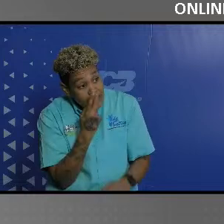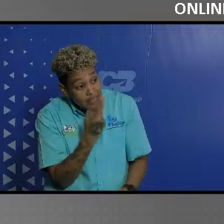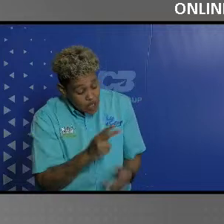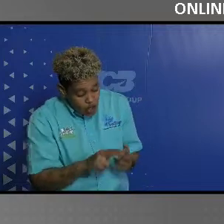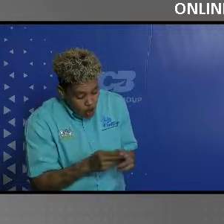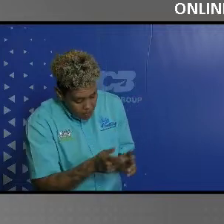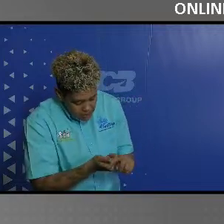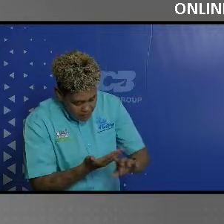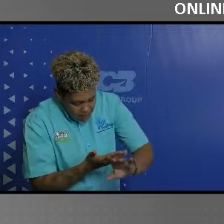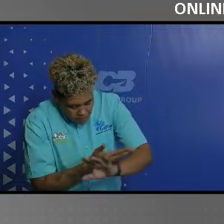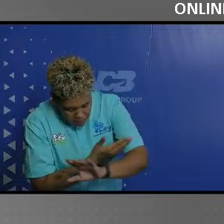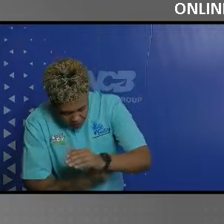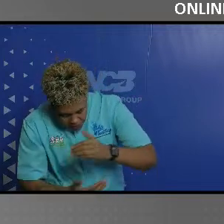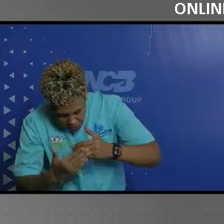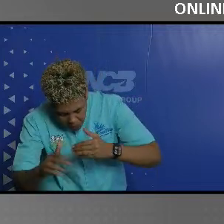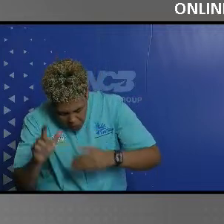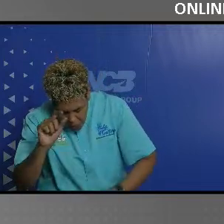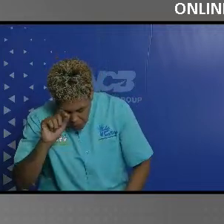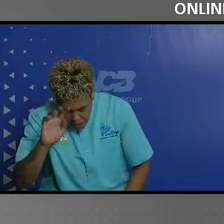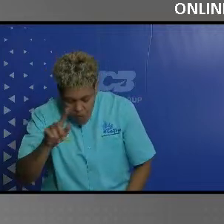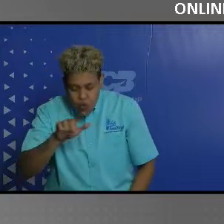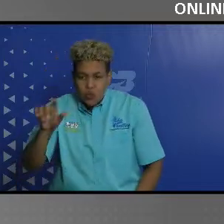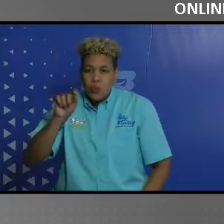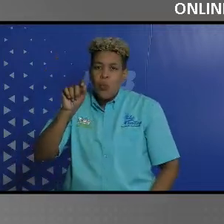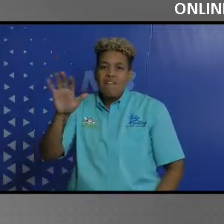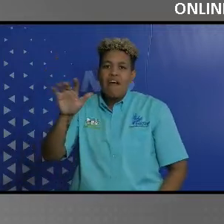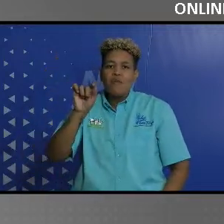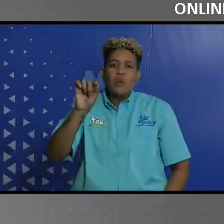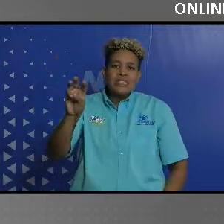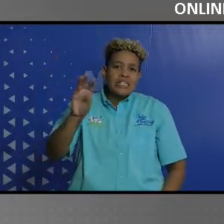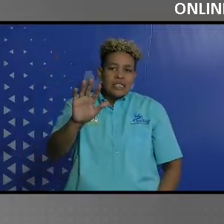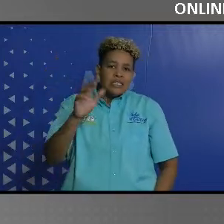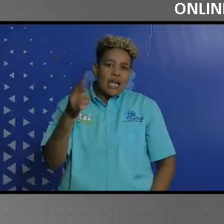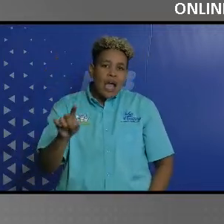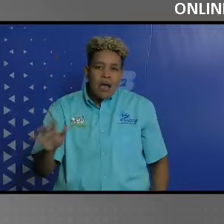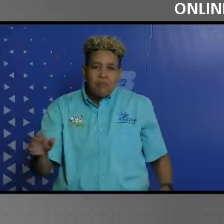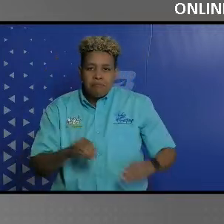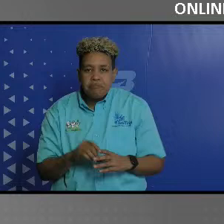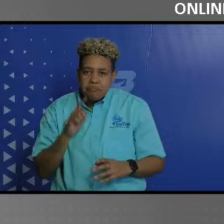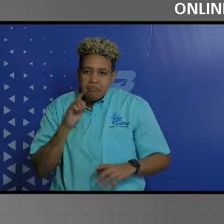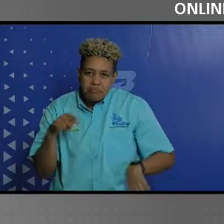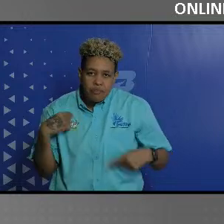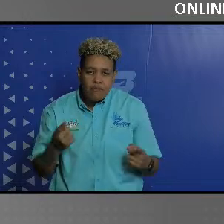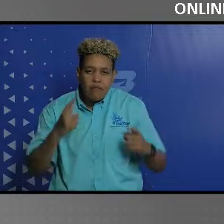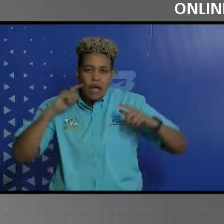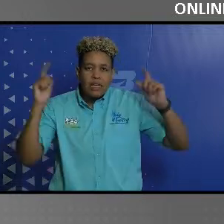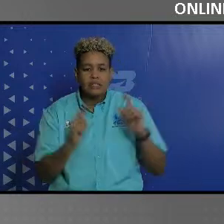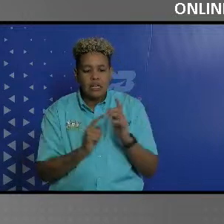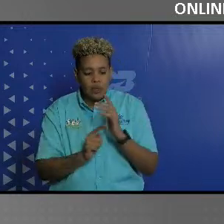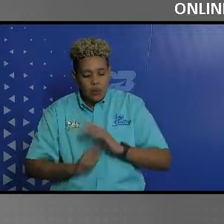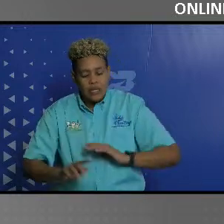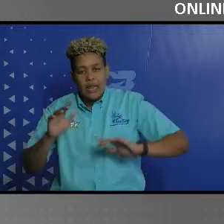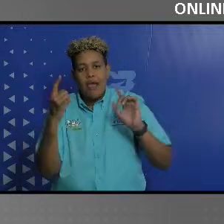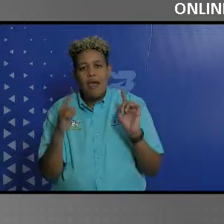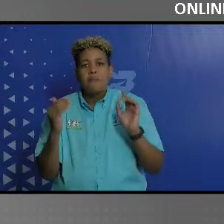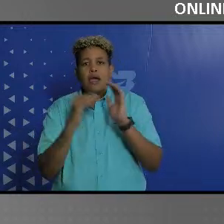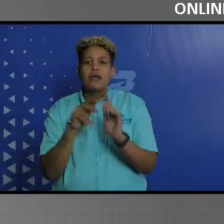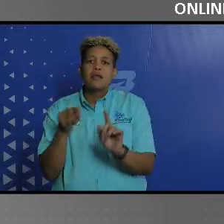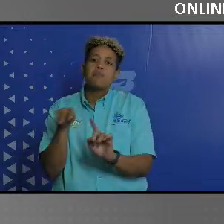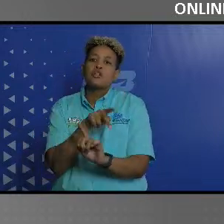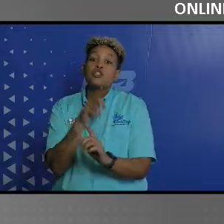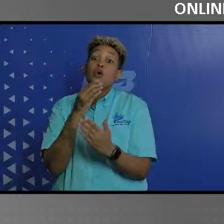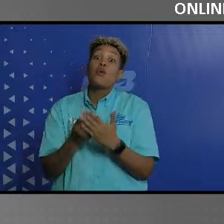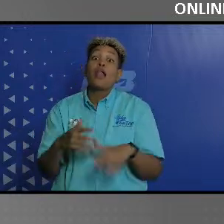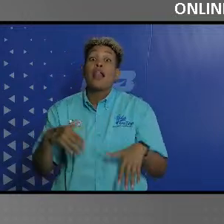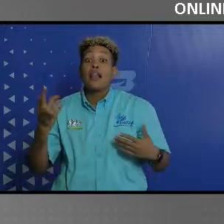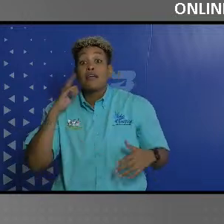number improve throughout 24 into 25 and 26. Insofar as liquidity, again, positioned well